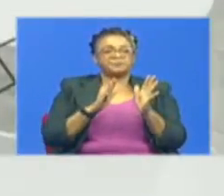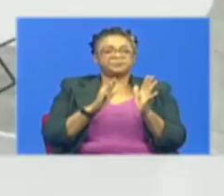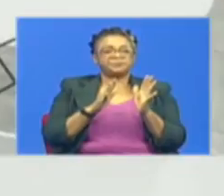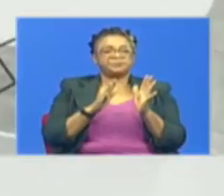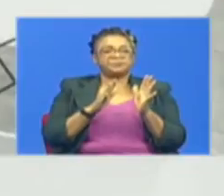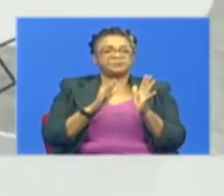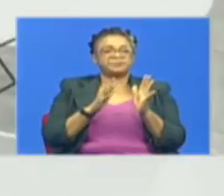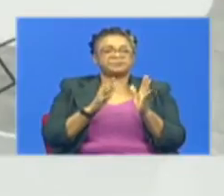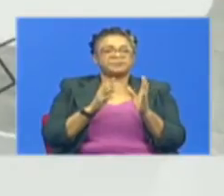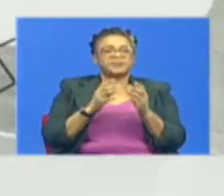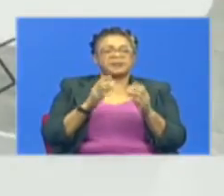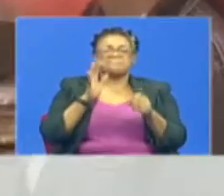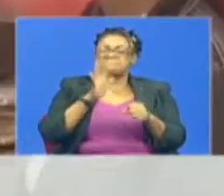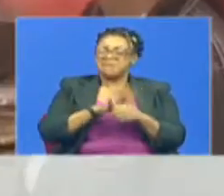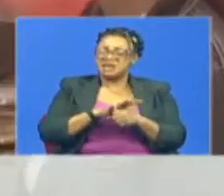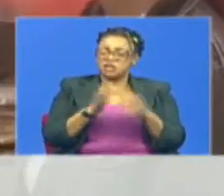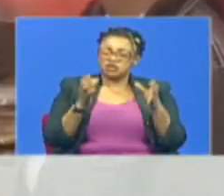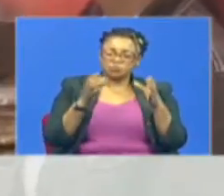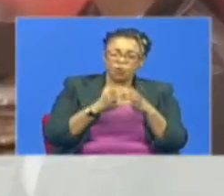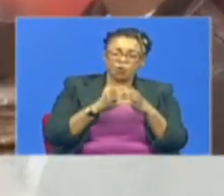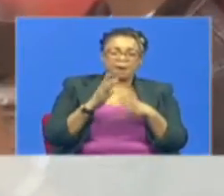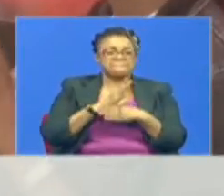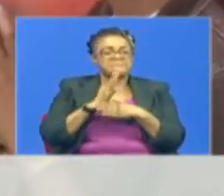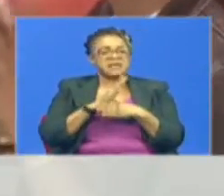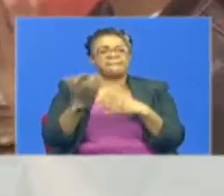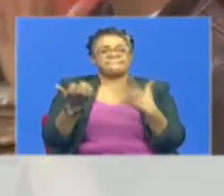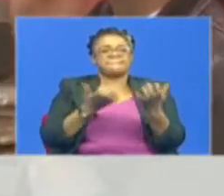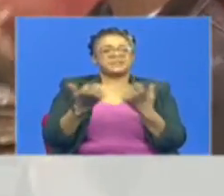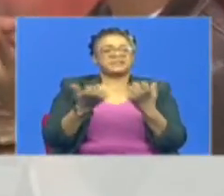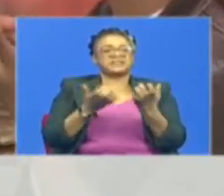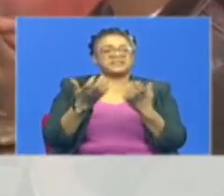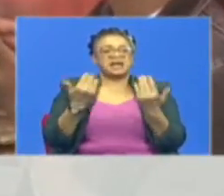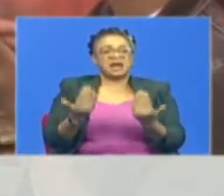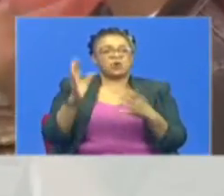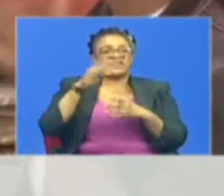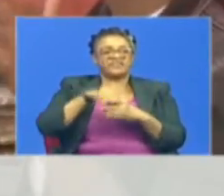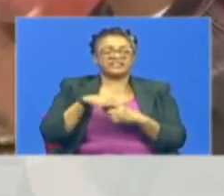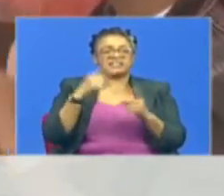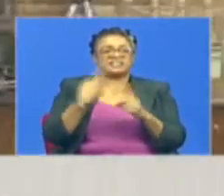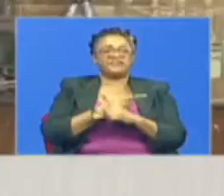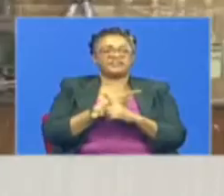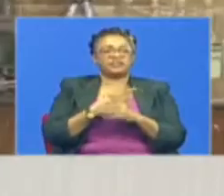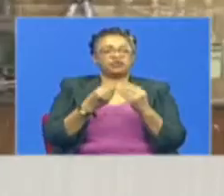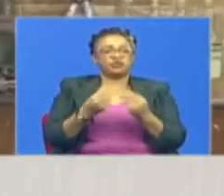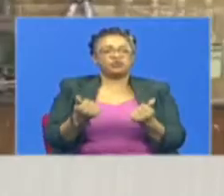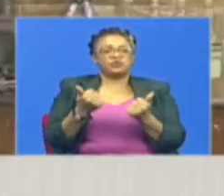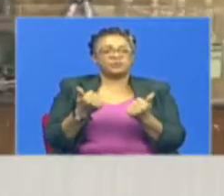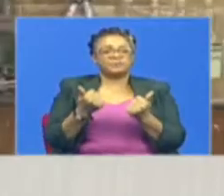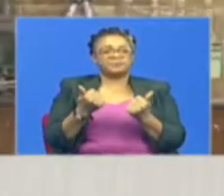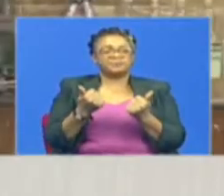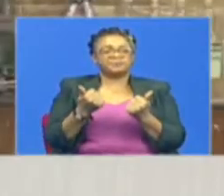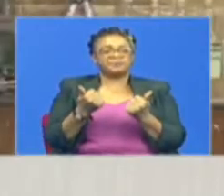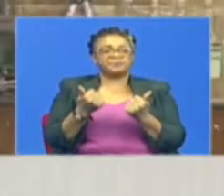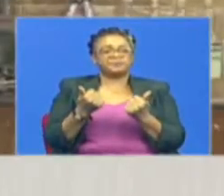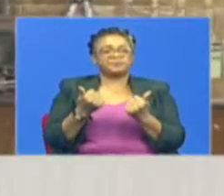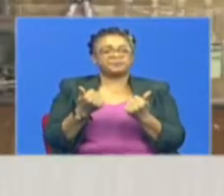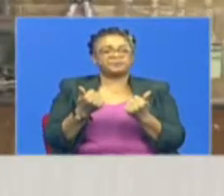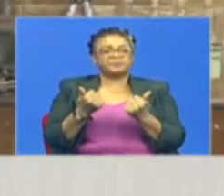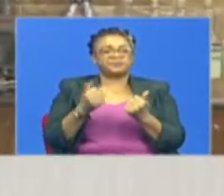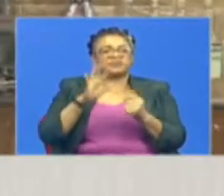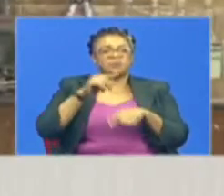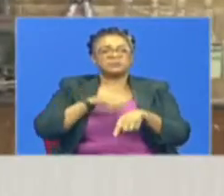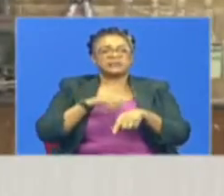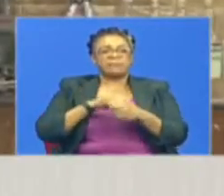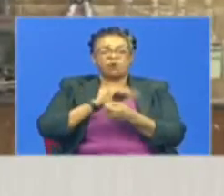Many small and medium-sized businesses are now investing in digital solutions to cope. Since COVID-19